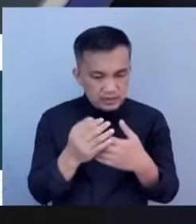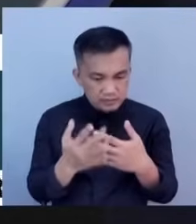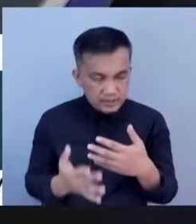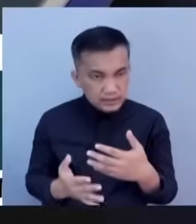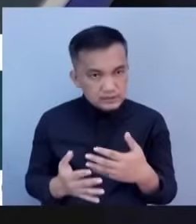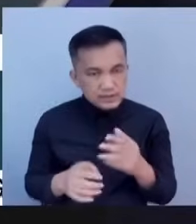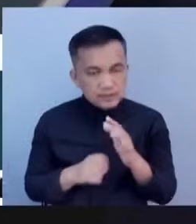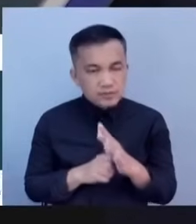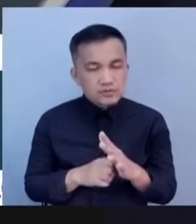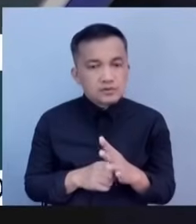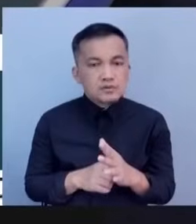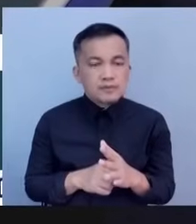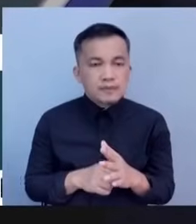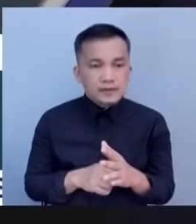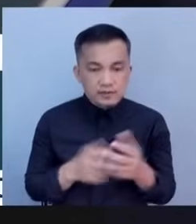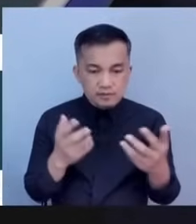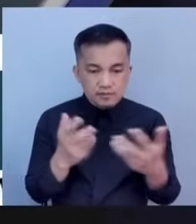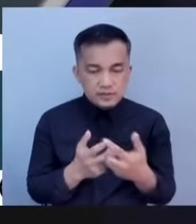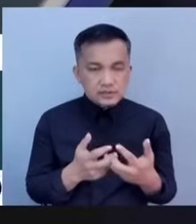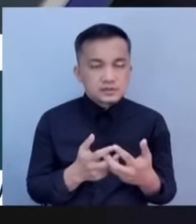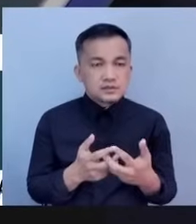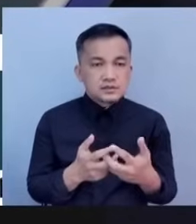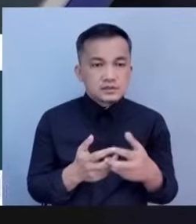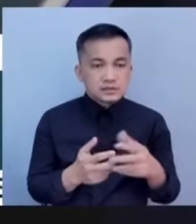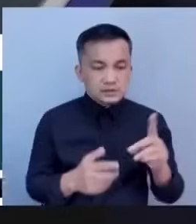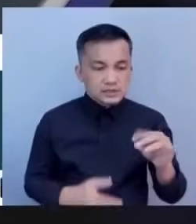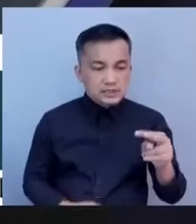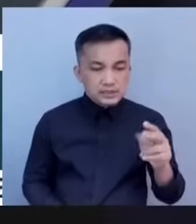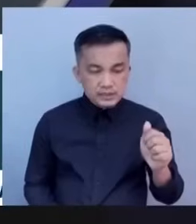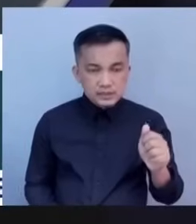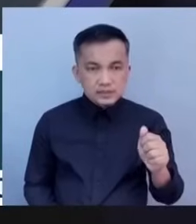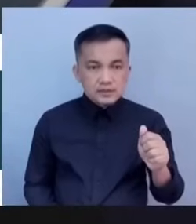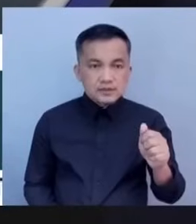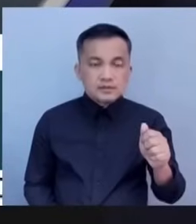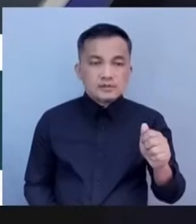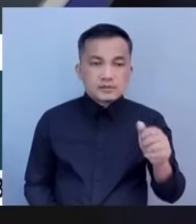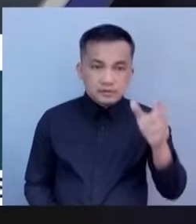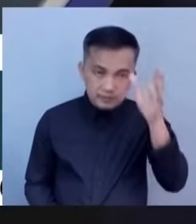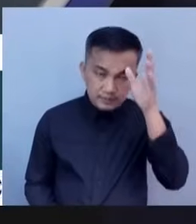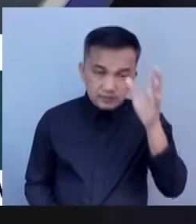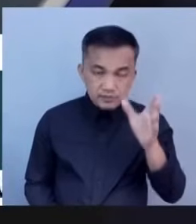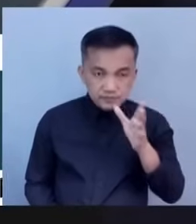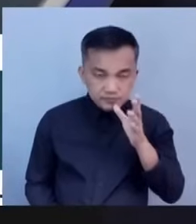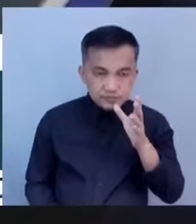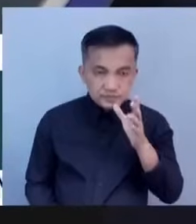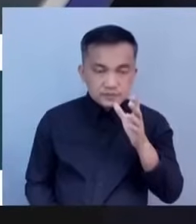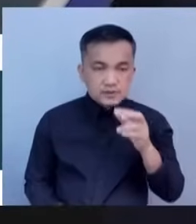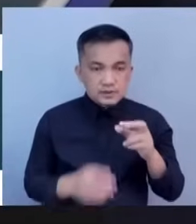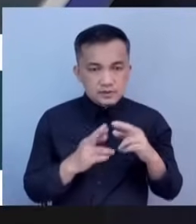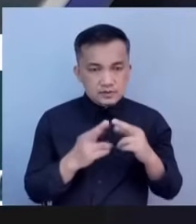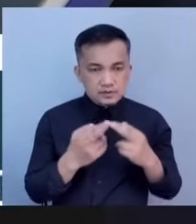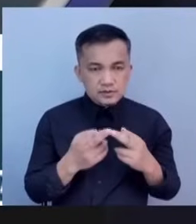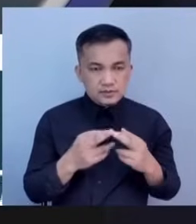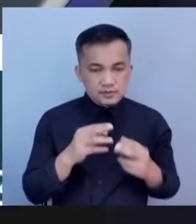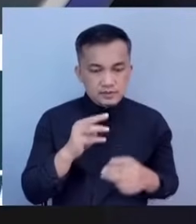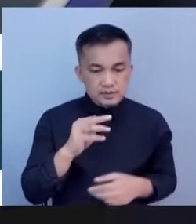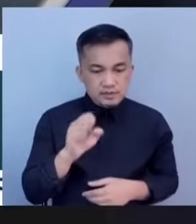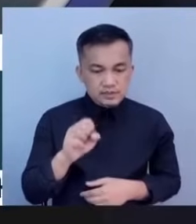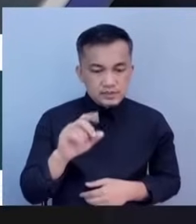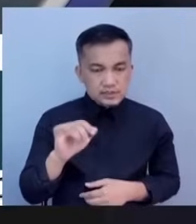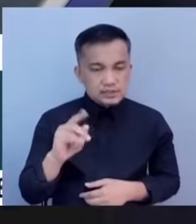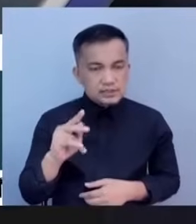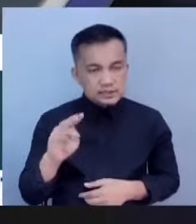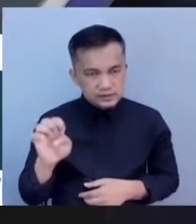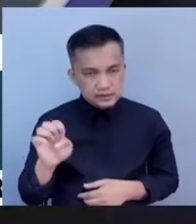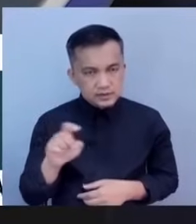ay magmamatch po yon doon sa DNA po ng mga magulang po at kaanak po ni Miss Catherine, then that